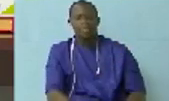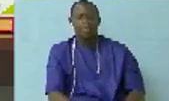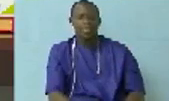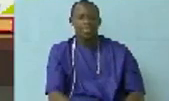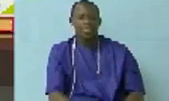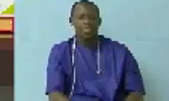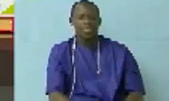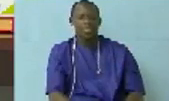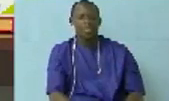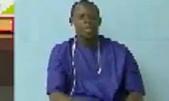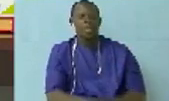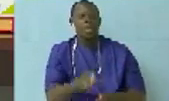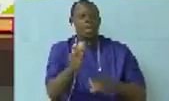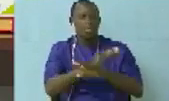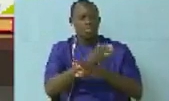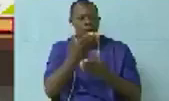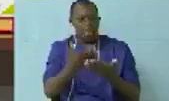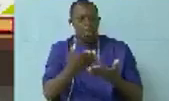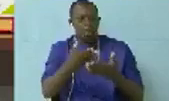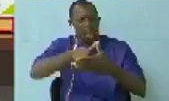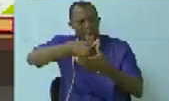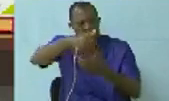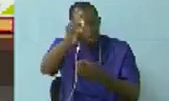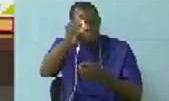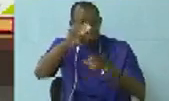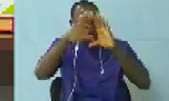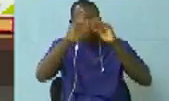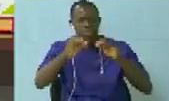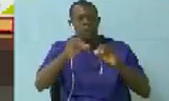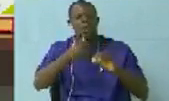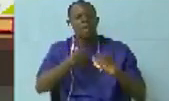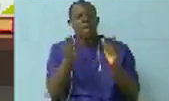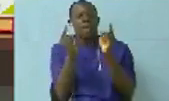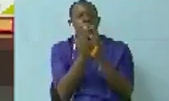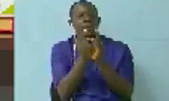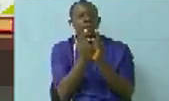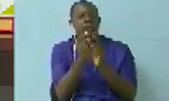Once I was going out, I met the orderly to